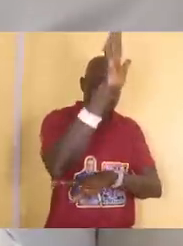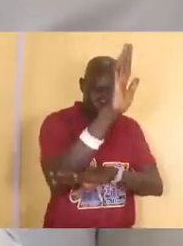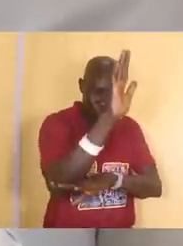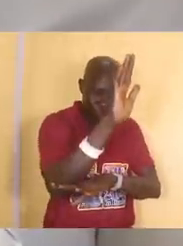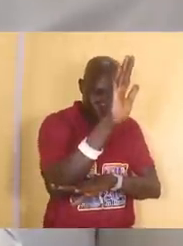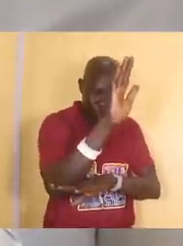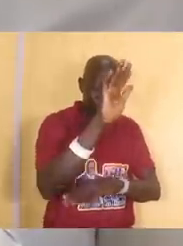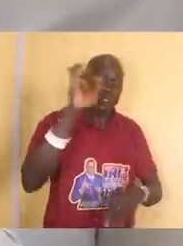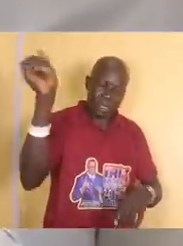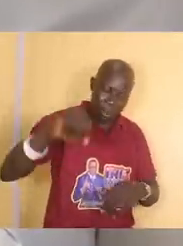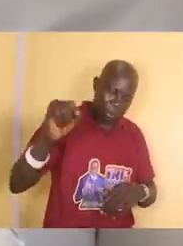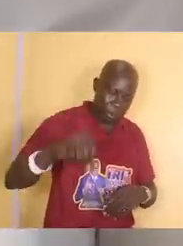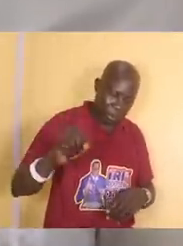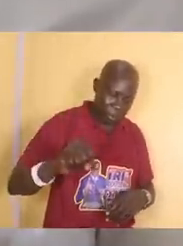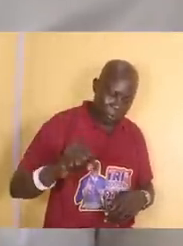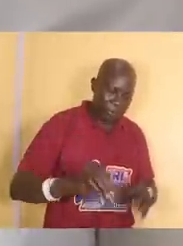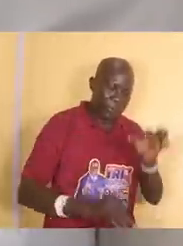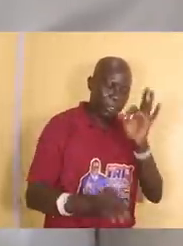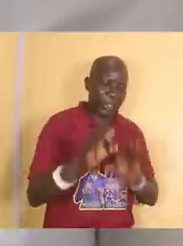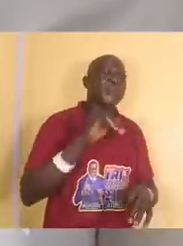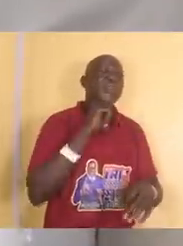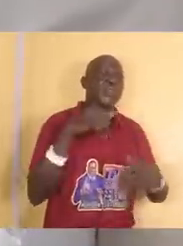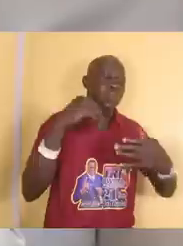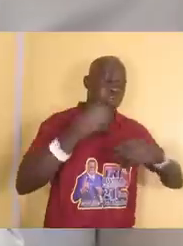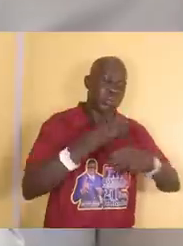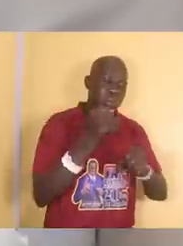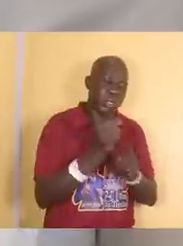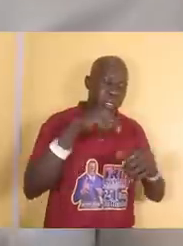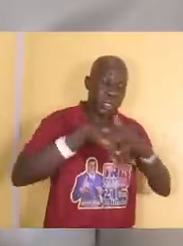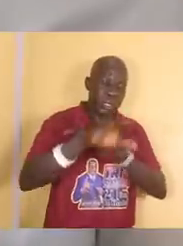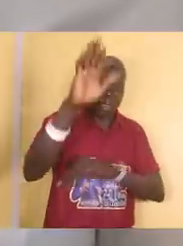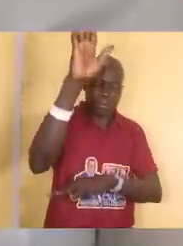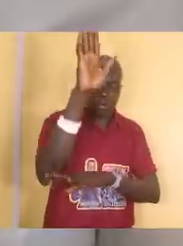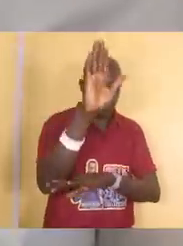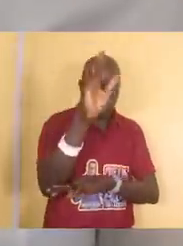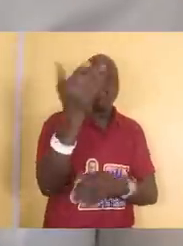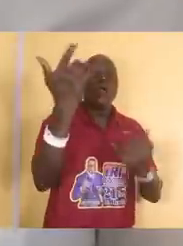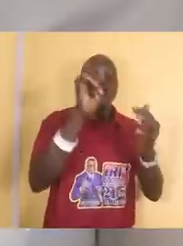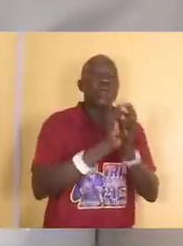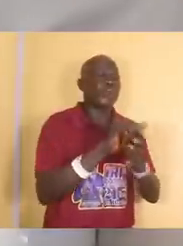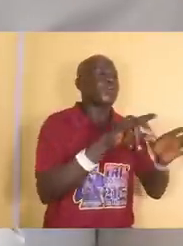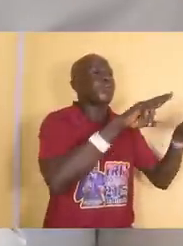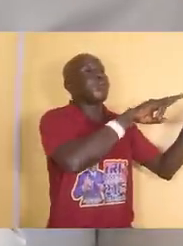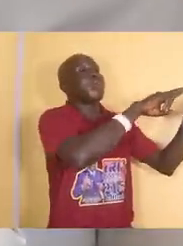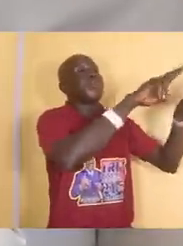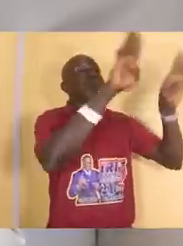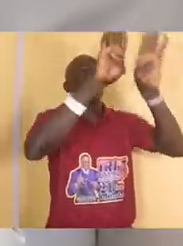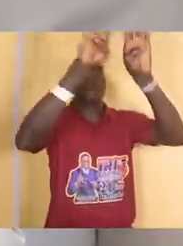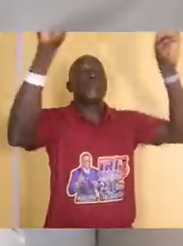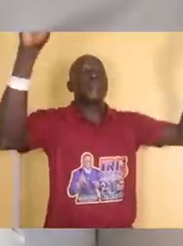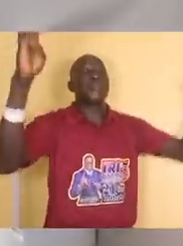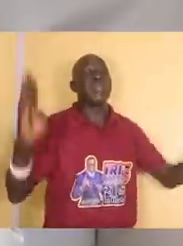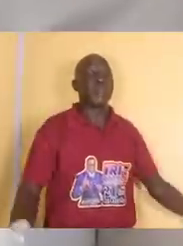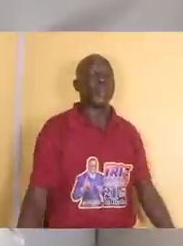in the afternoon. Yes. So, but make it no Warsaw. You can't come in the afternoon. Look at the